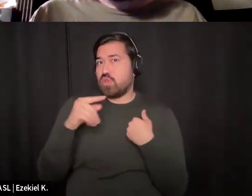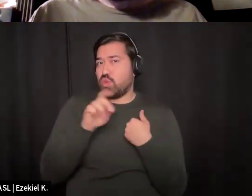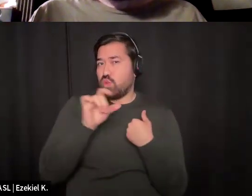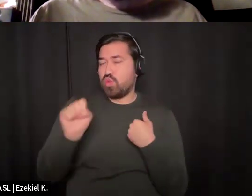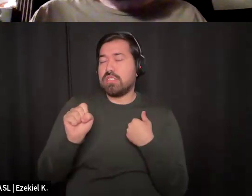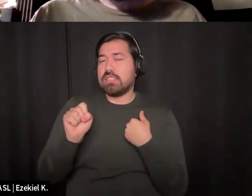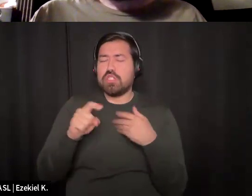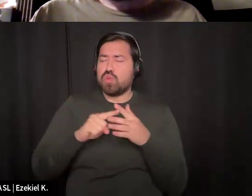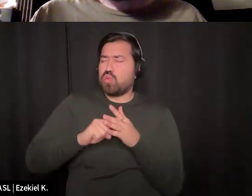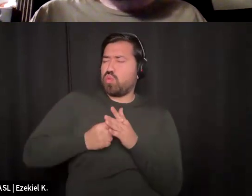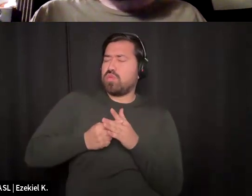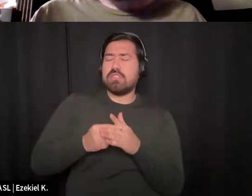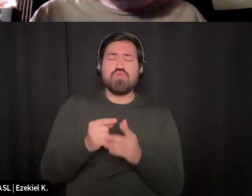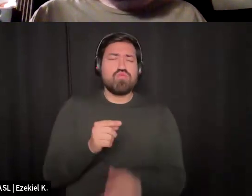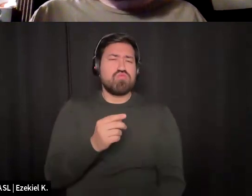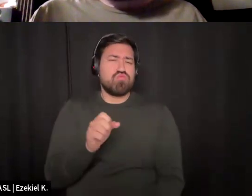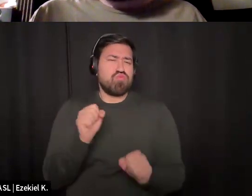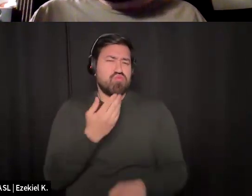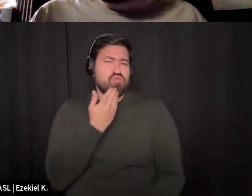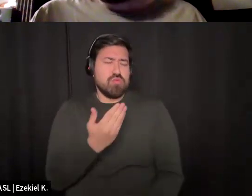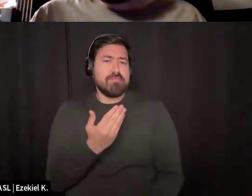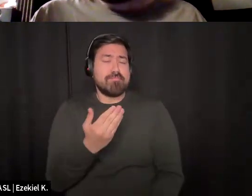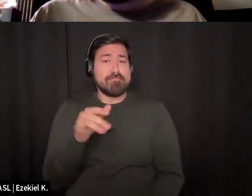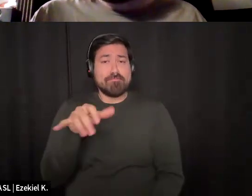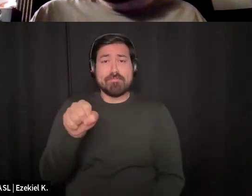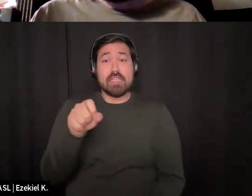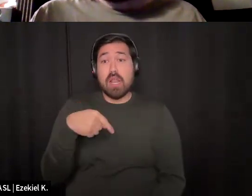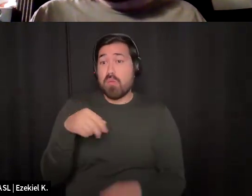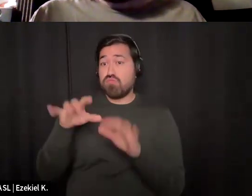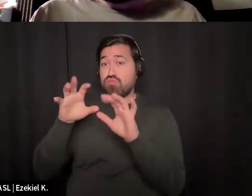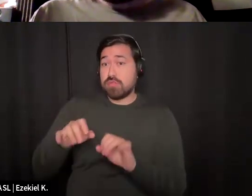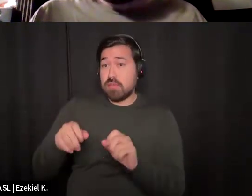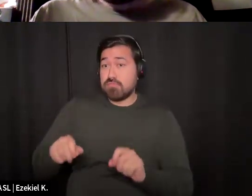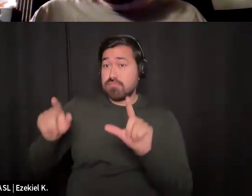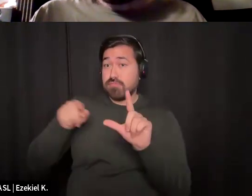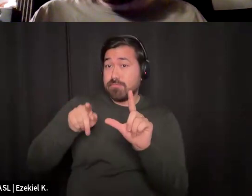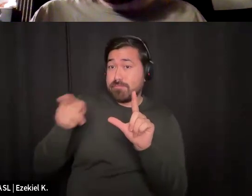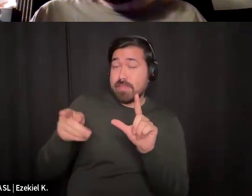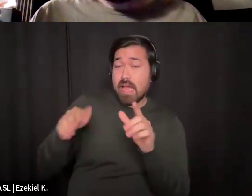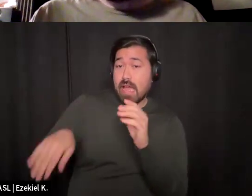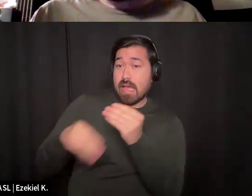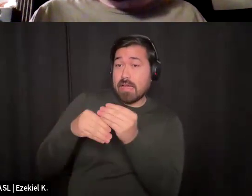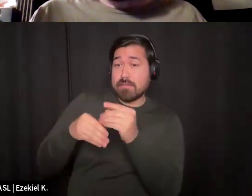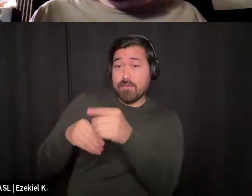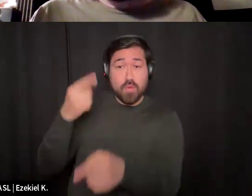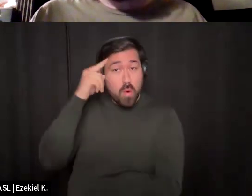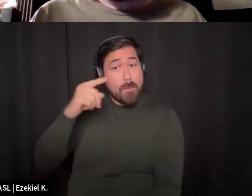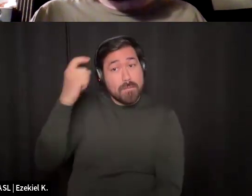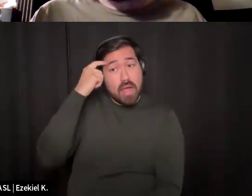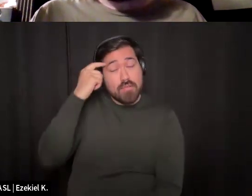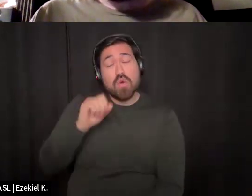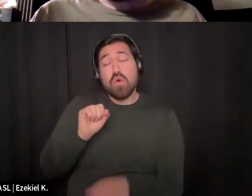to start can be really useful. And so I'm going to share in the chat for anybody that's interested an accessible mindful birding